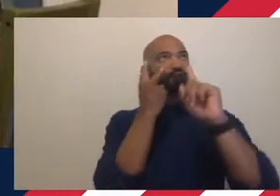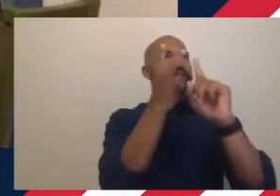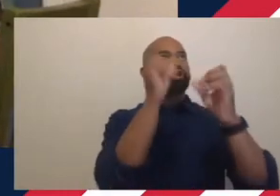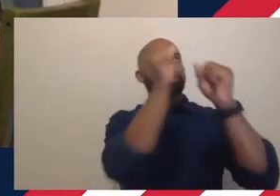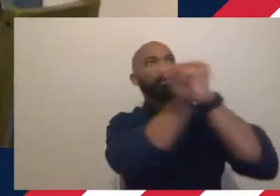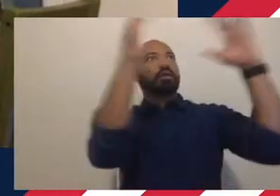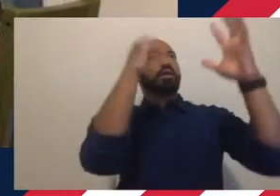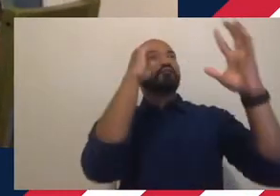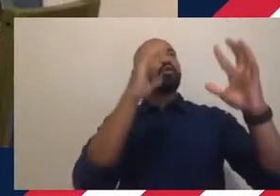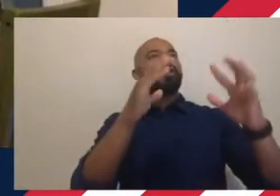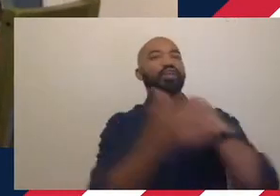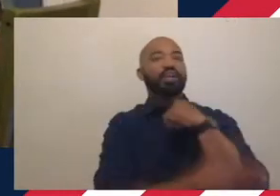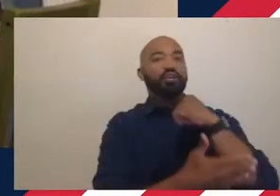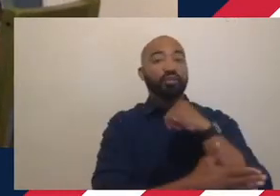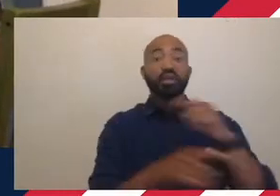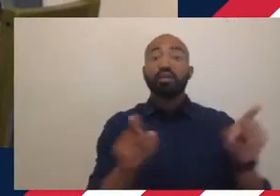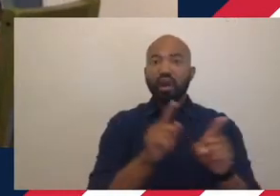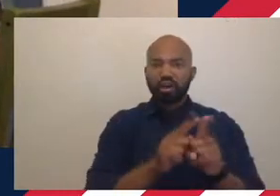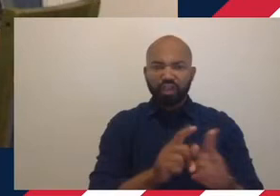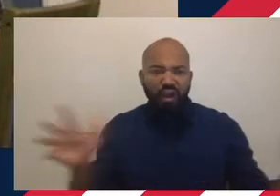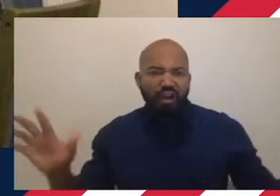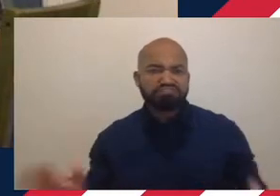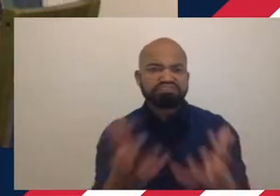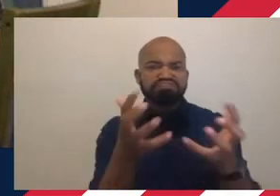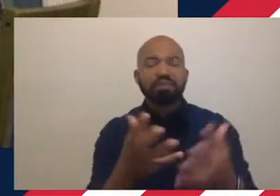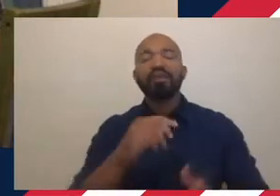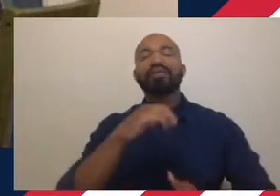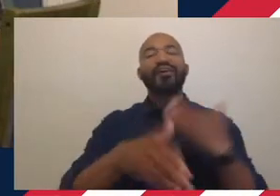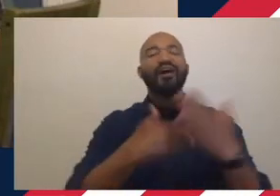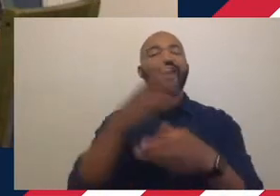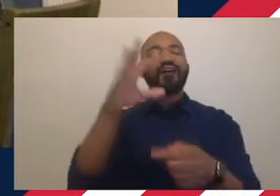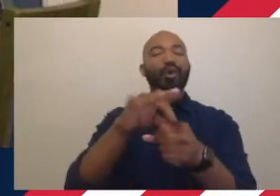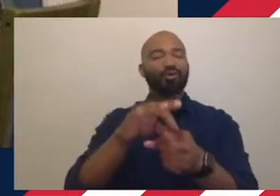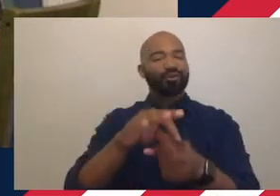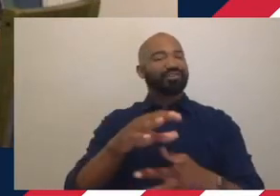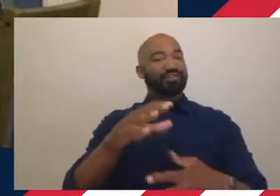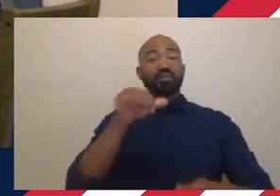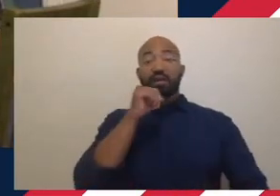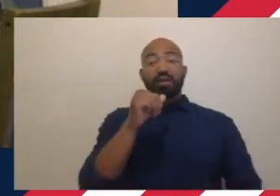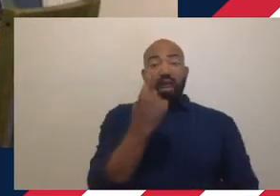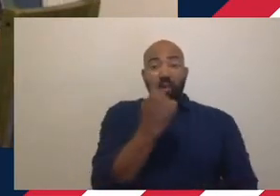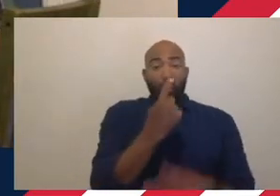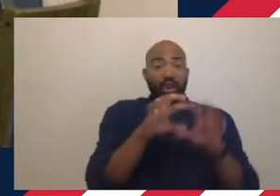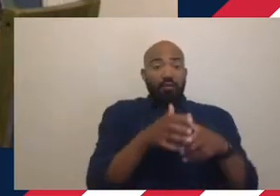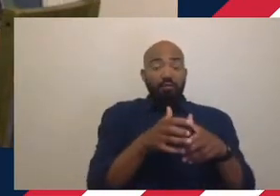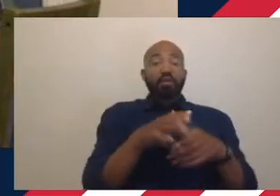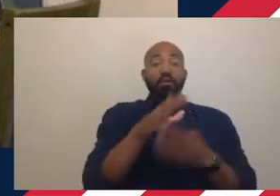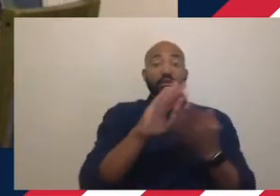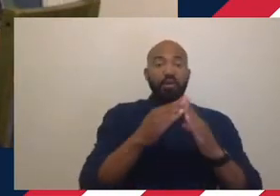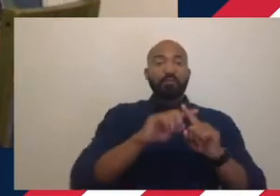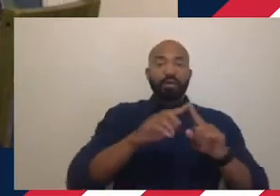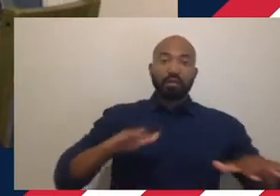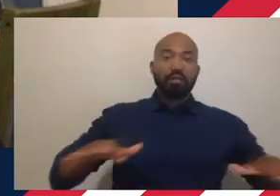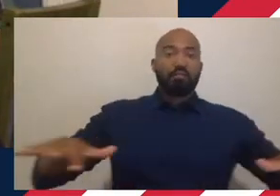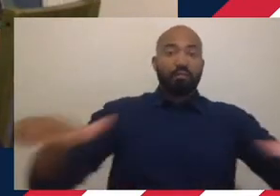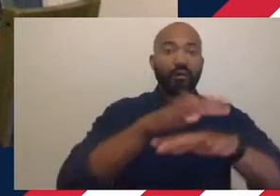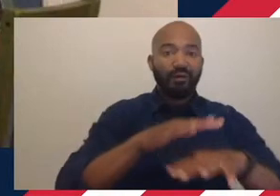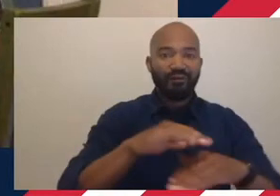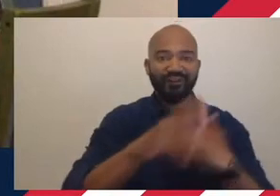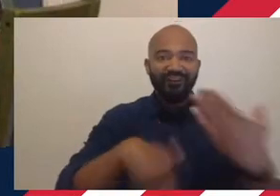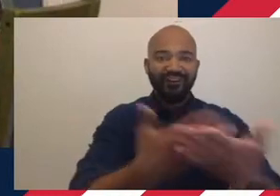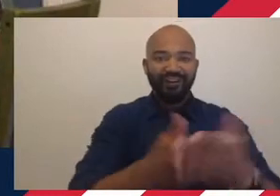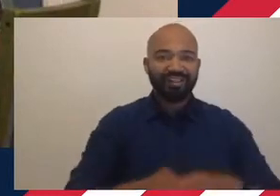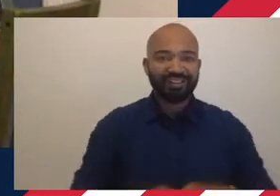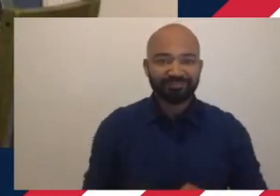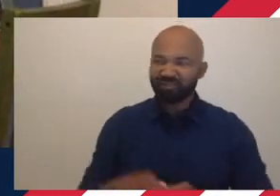and mobilize voters in every community to elect Joe Biden and his historic running mate. Democrats are